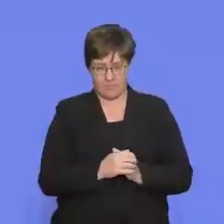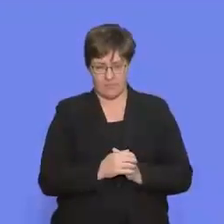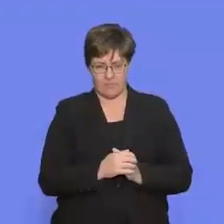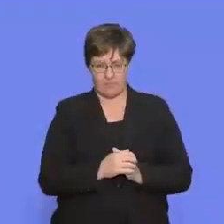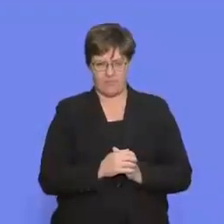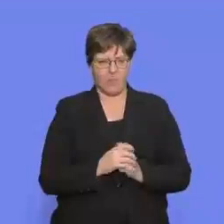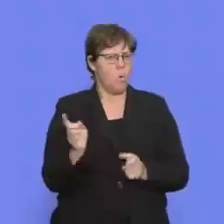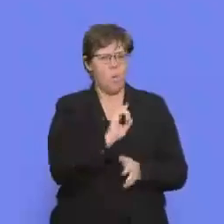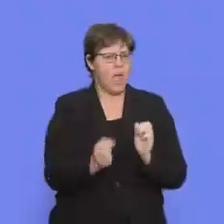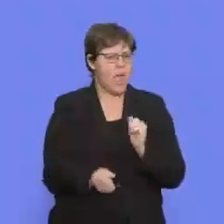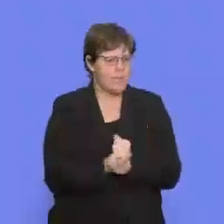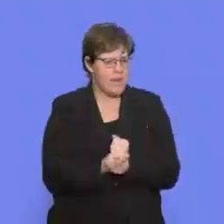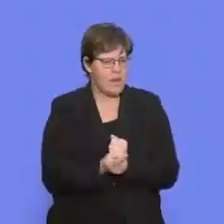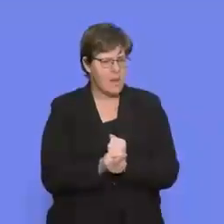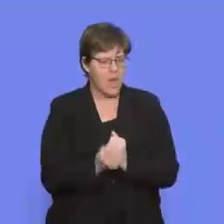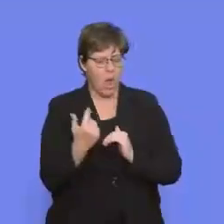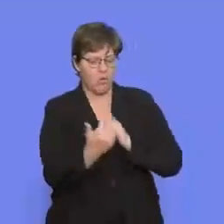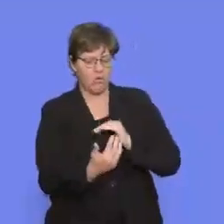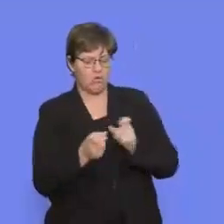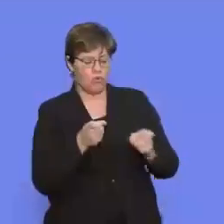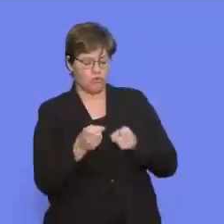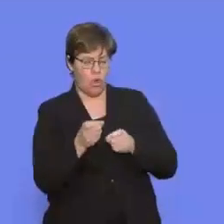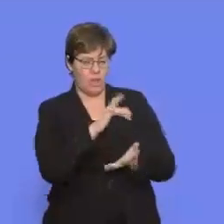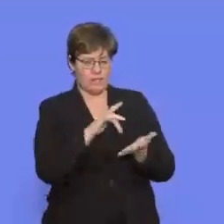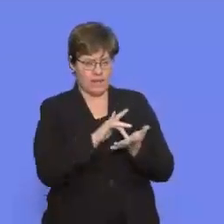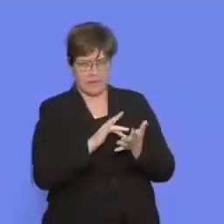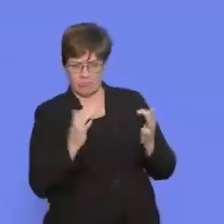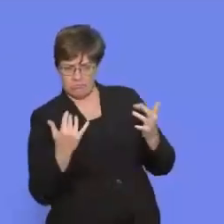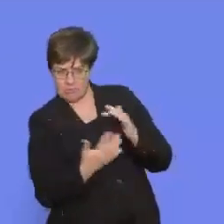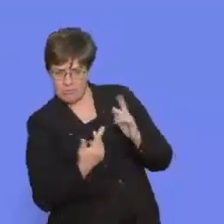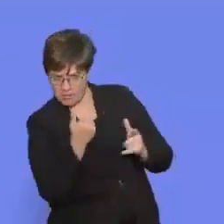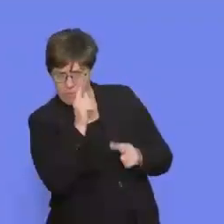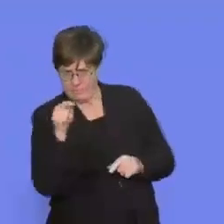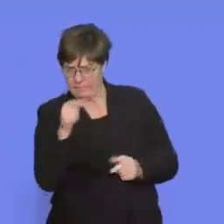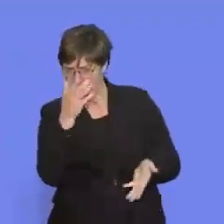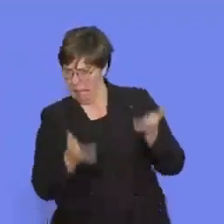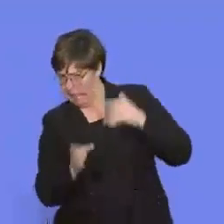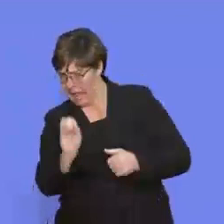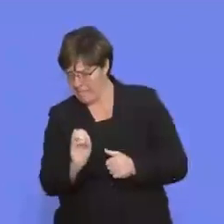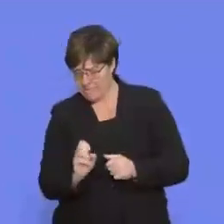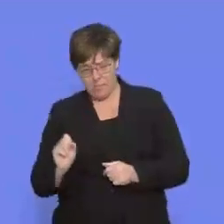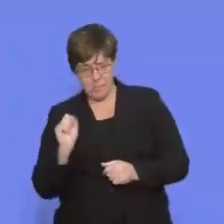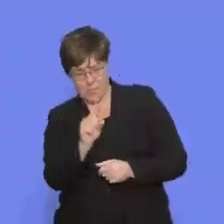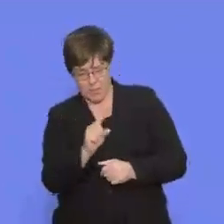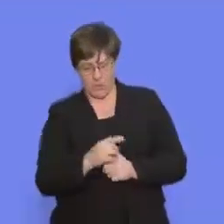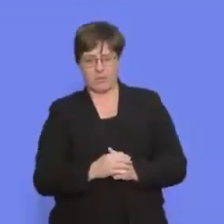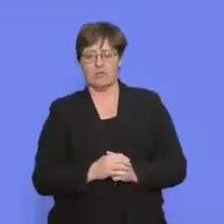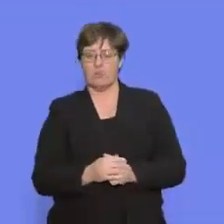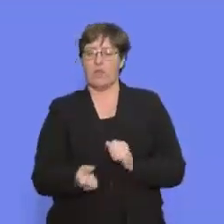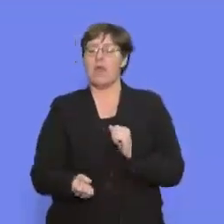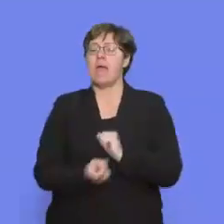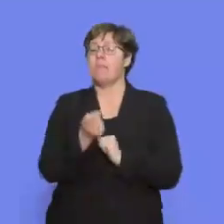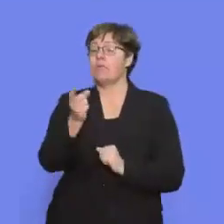the control center has been stimulated? Something must happen again. This control center that